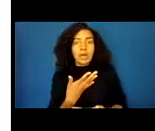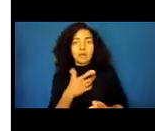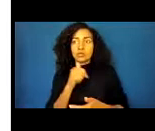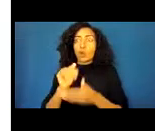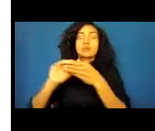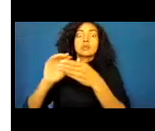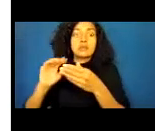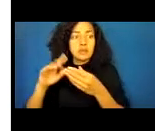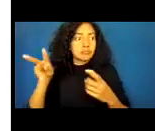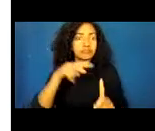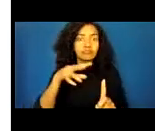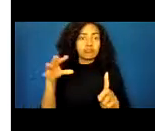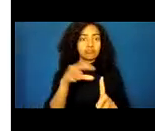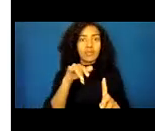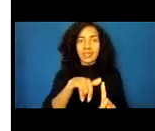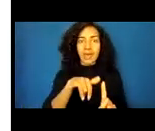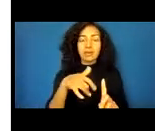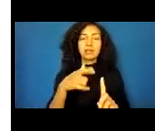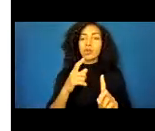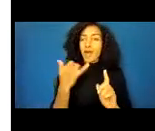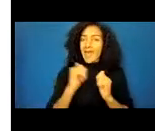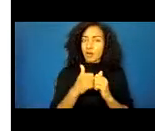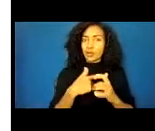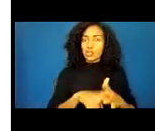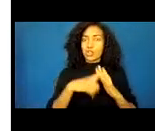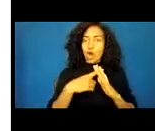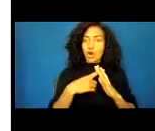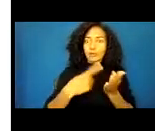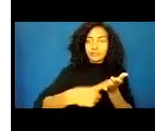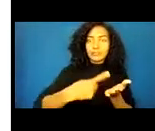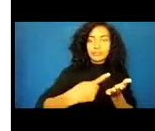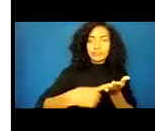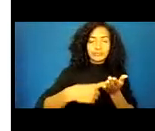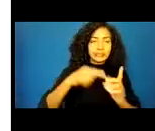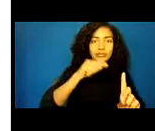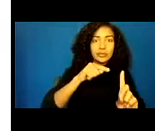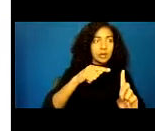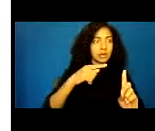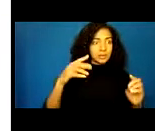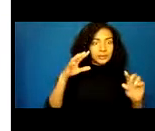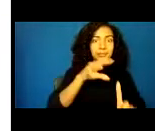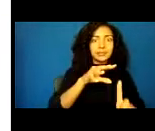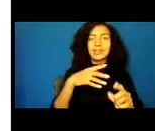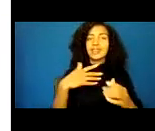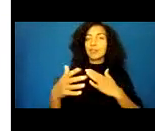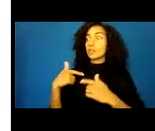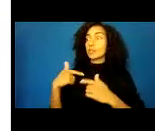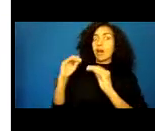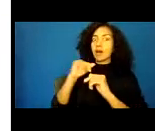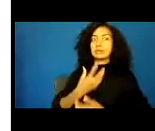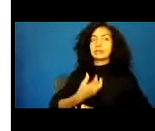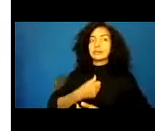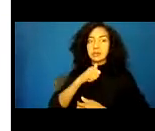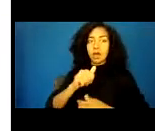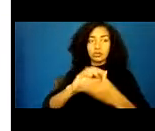we are often taught not to speak? Or we're taught, like you can see this picture of my grandpa, his